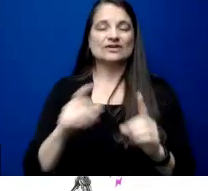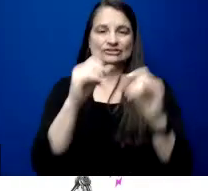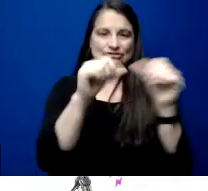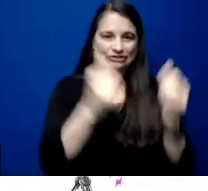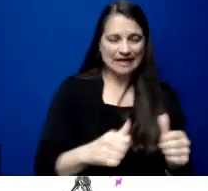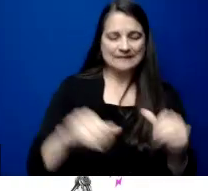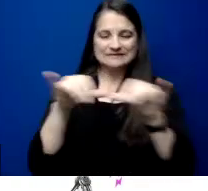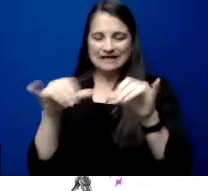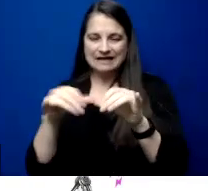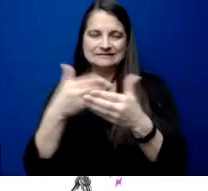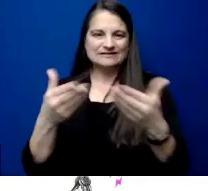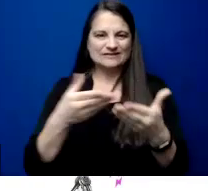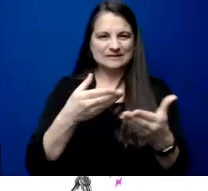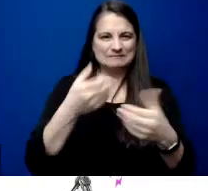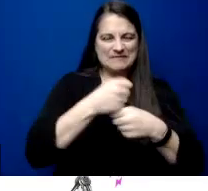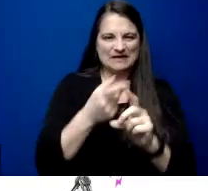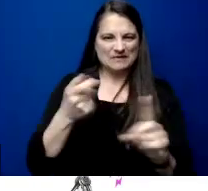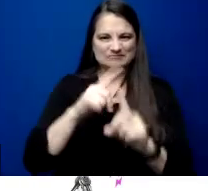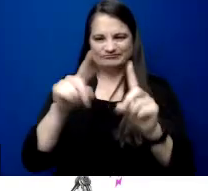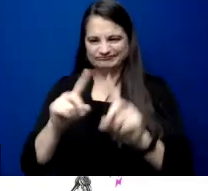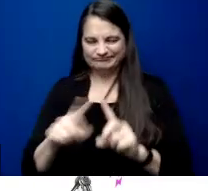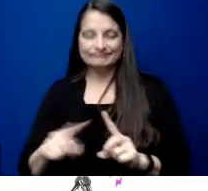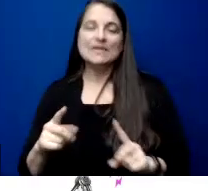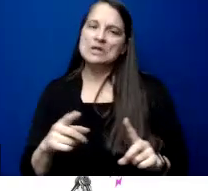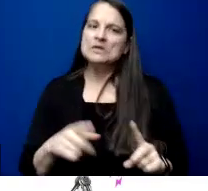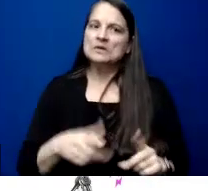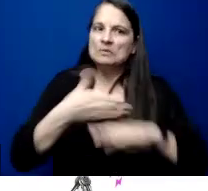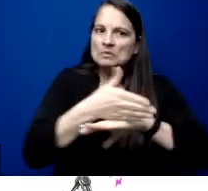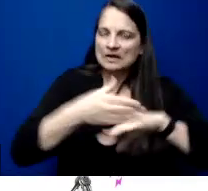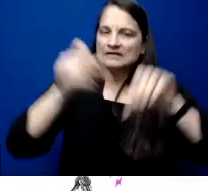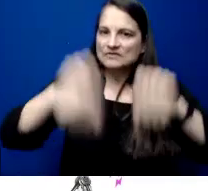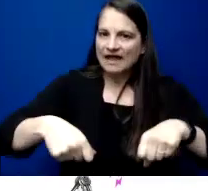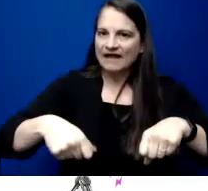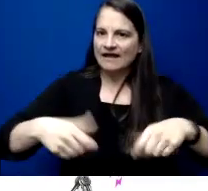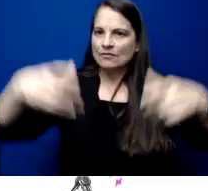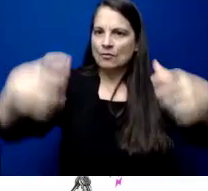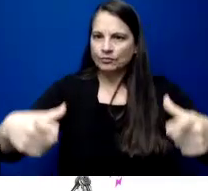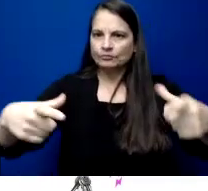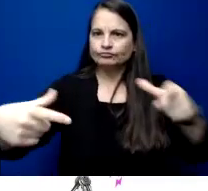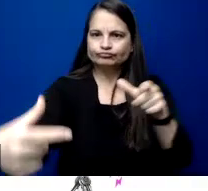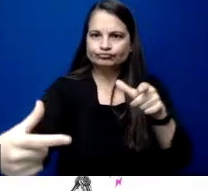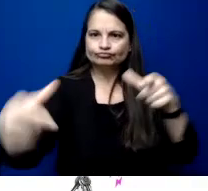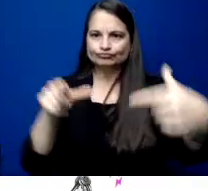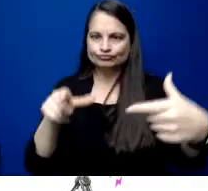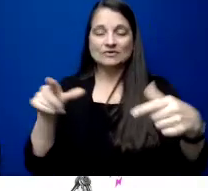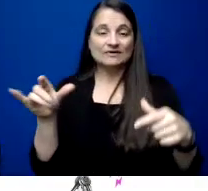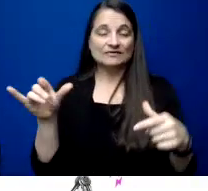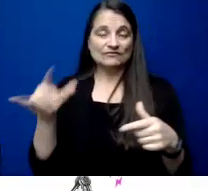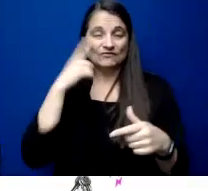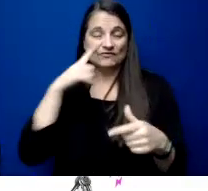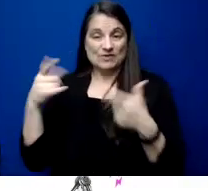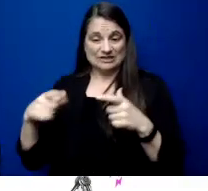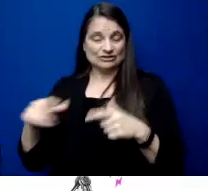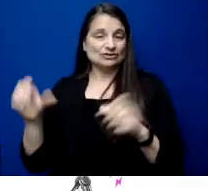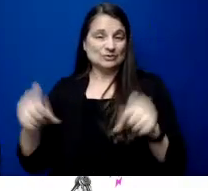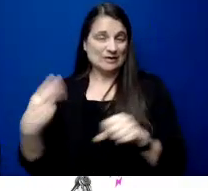Often you'll see like the standard old wooden tray that you can be used to set on the table to rotate dishes around, but you can add